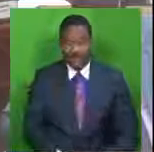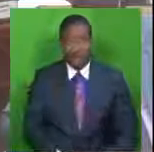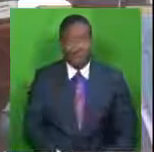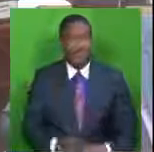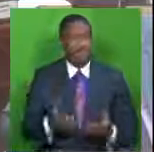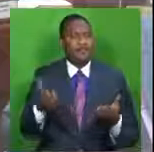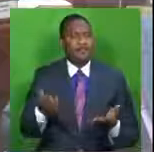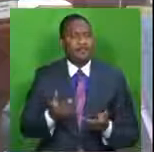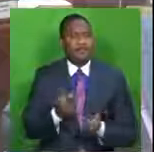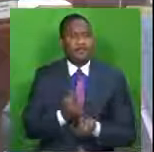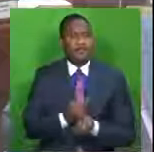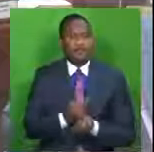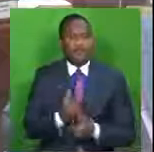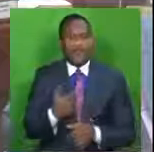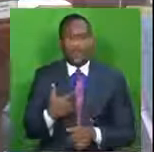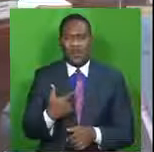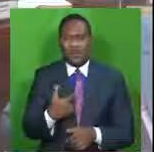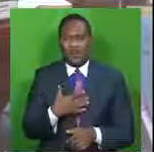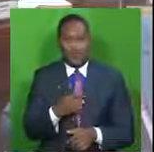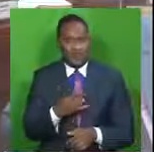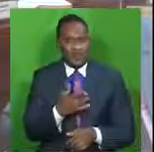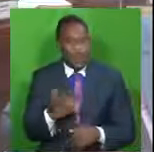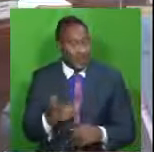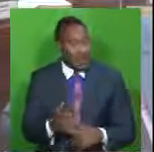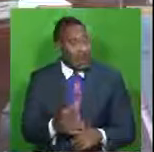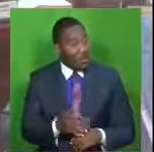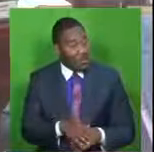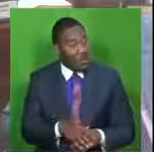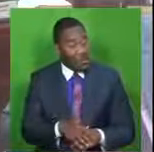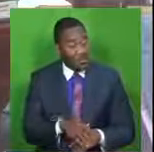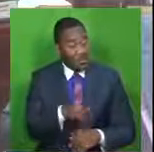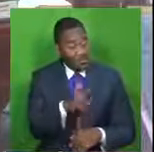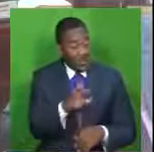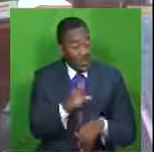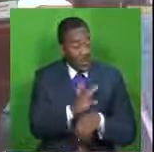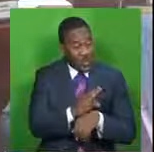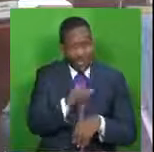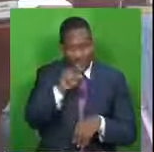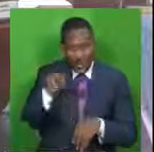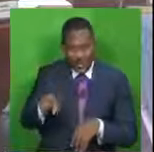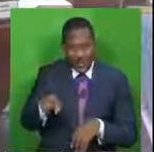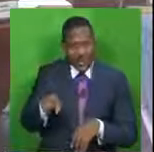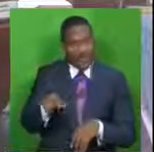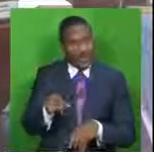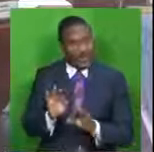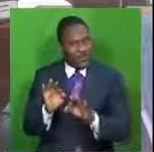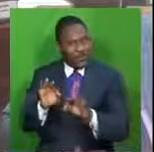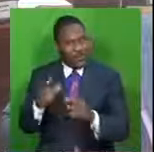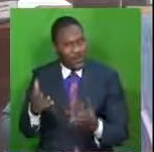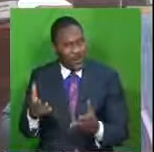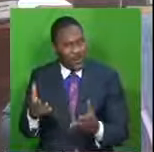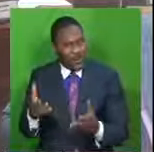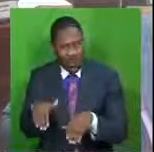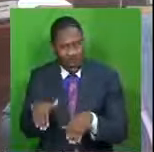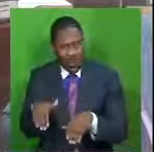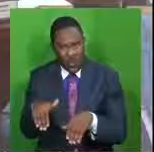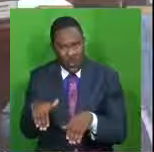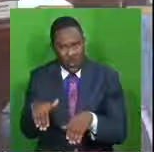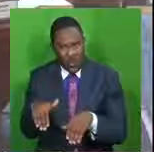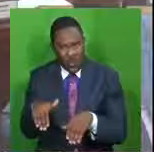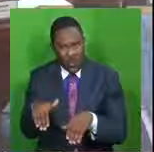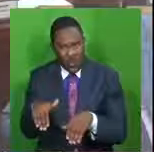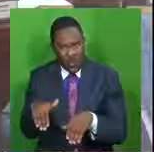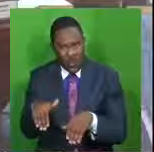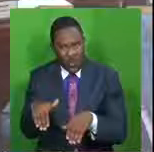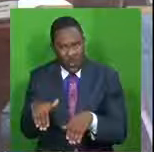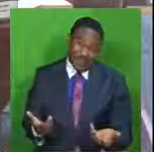all enjoy corporate entities doing funeral donations and wedding donations. That is none of their business. They must focus